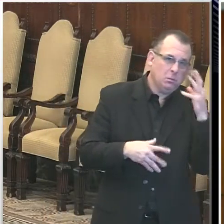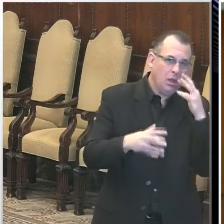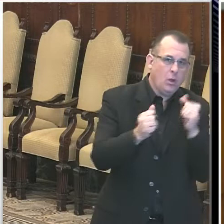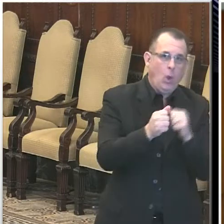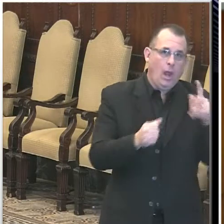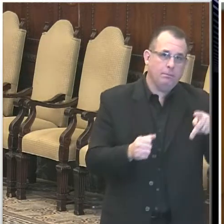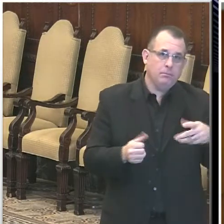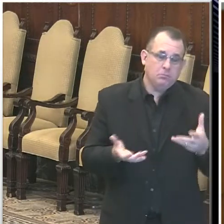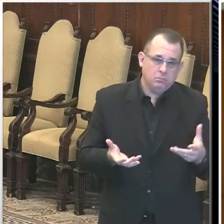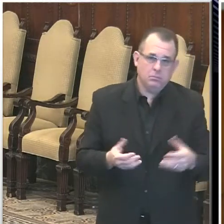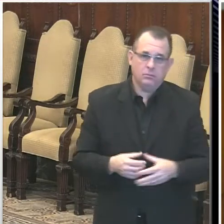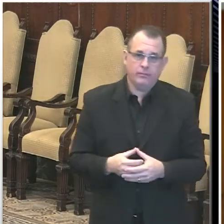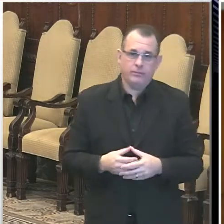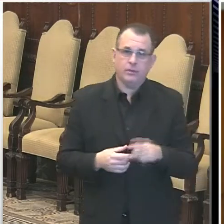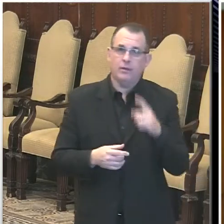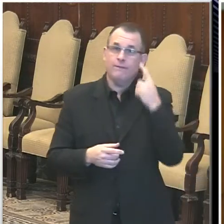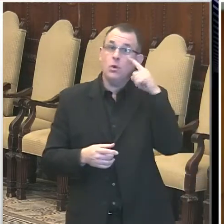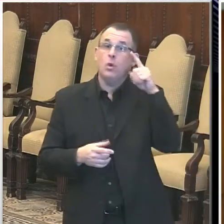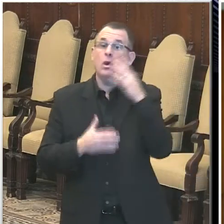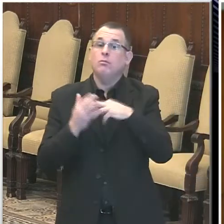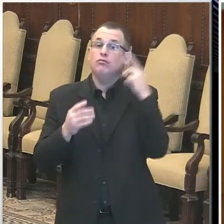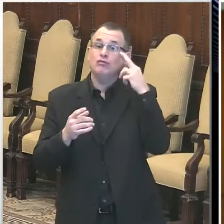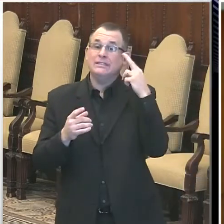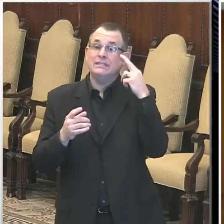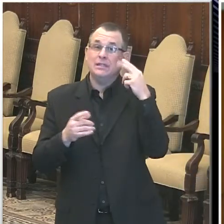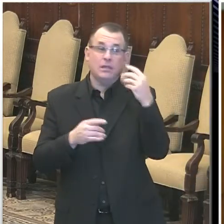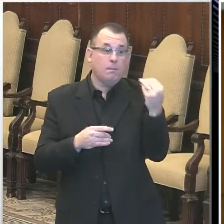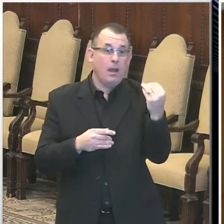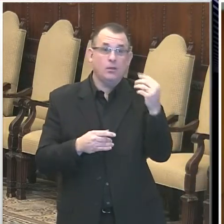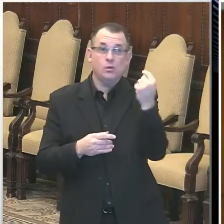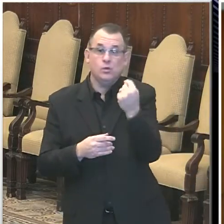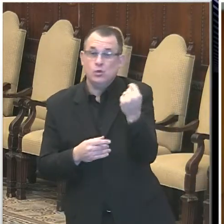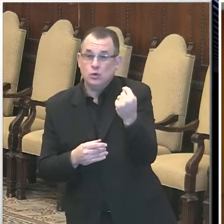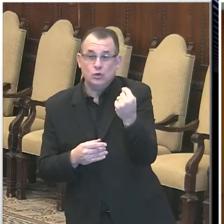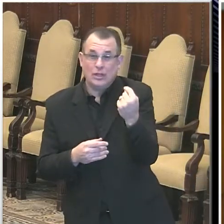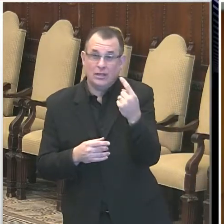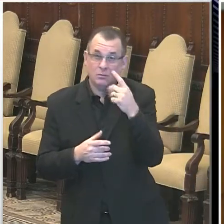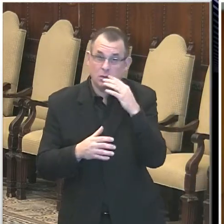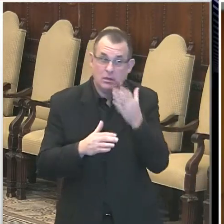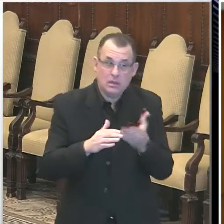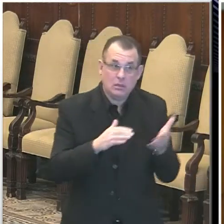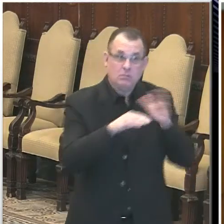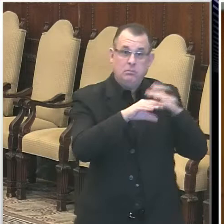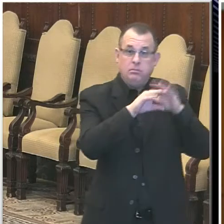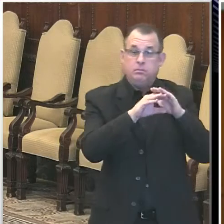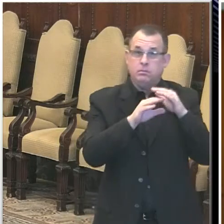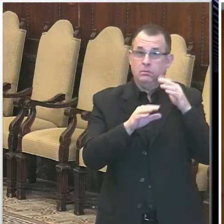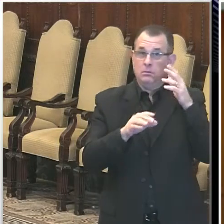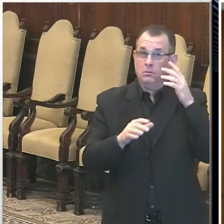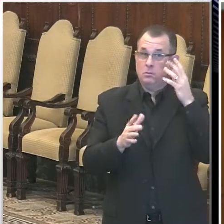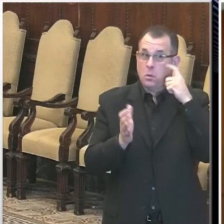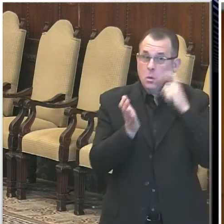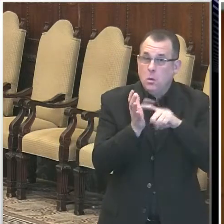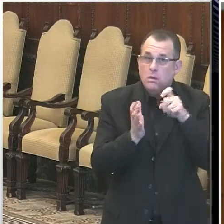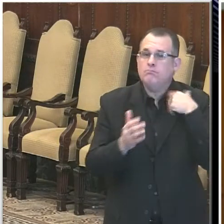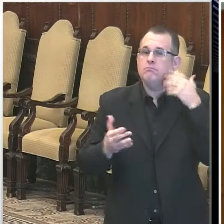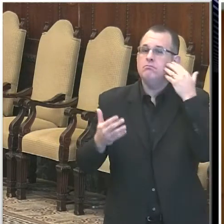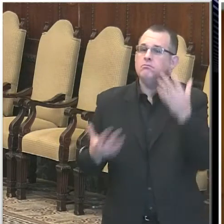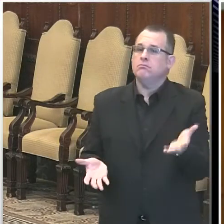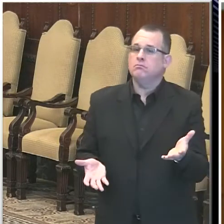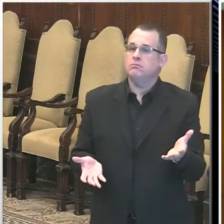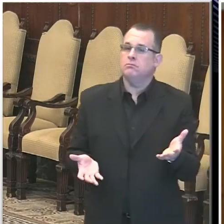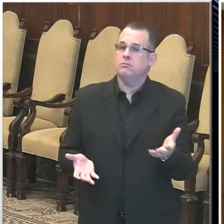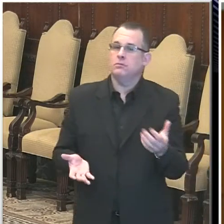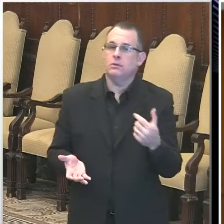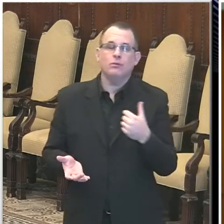have not seen an increase in the number of reports. And so we're worried that there may be some, we're not getting complete information from the laboratories, and we